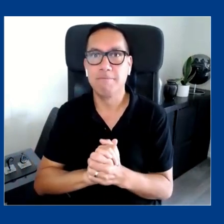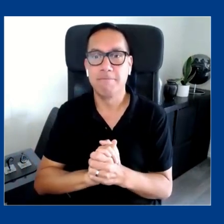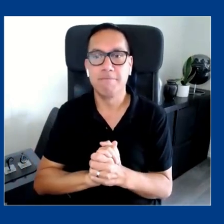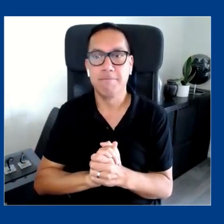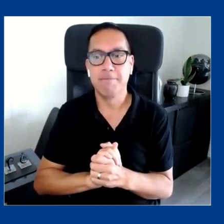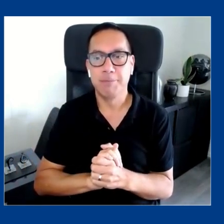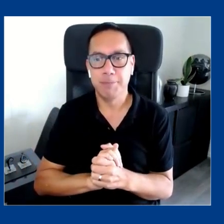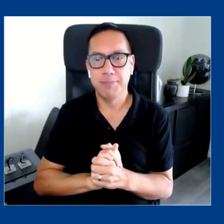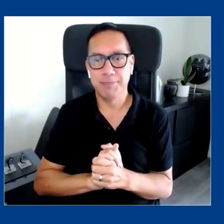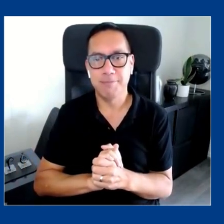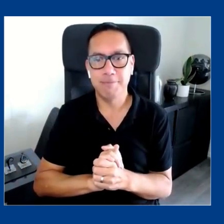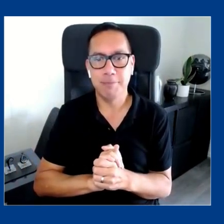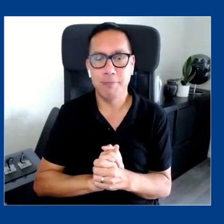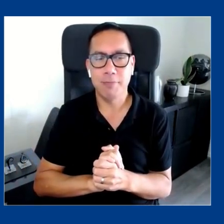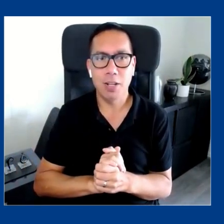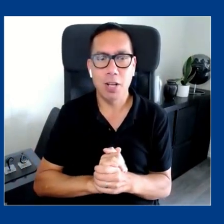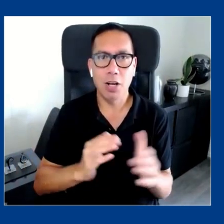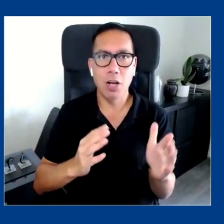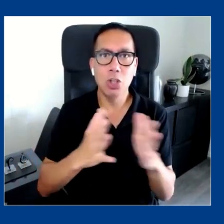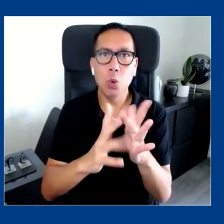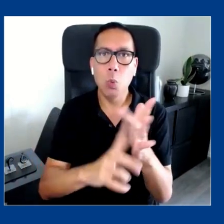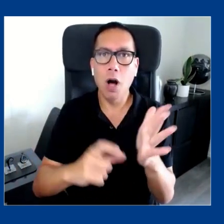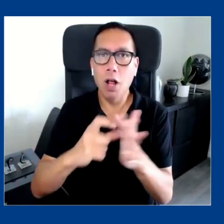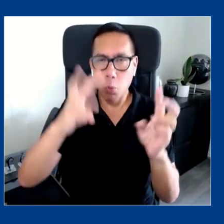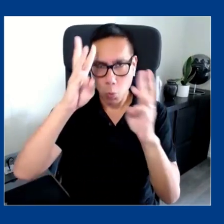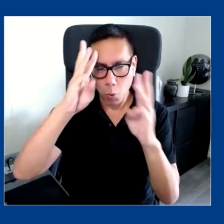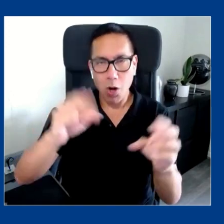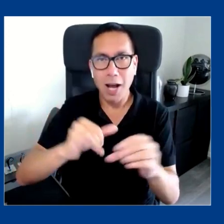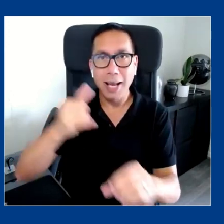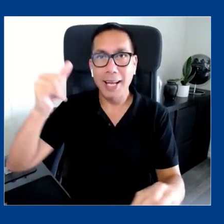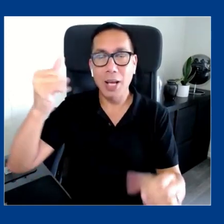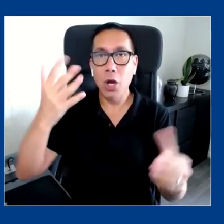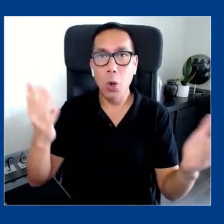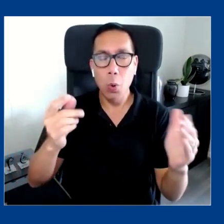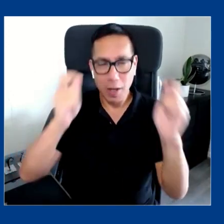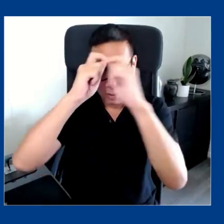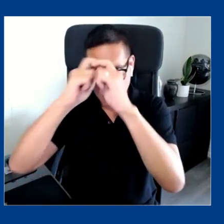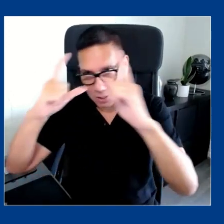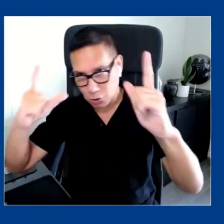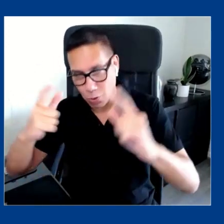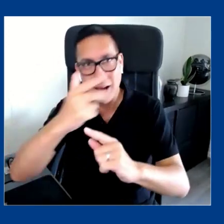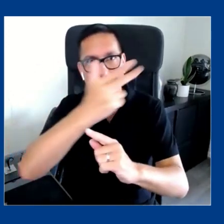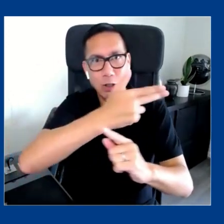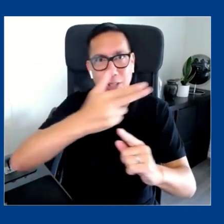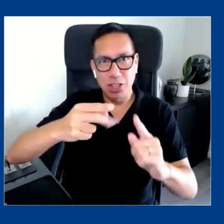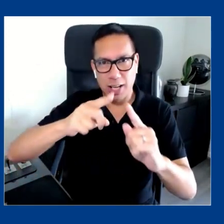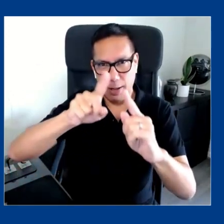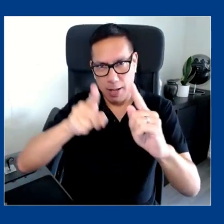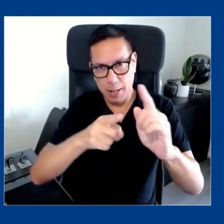So Wild Honey is filmed right on the border of Timor-Leste and Indonesia in the village of Lookeu.